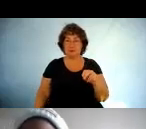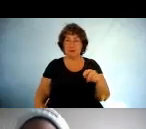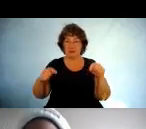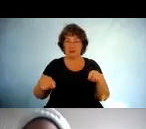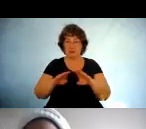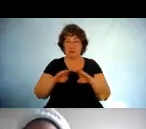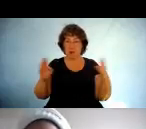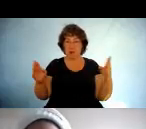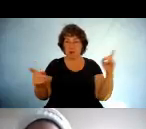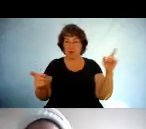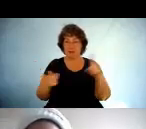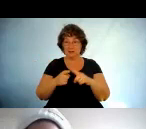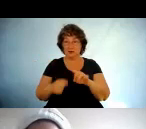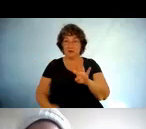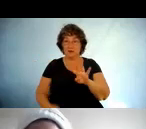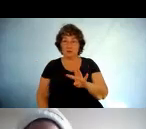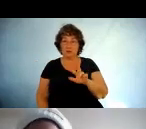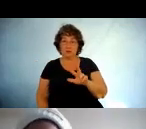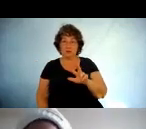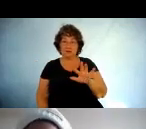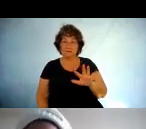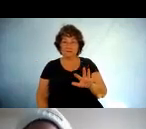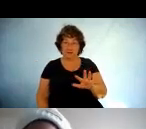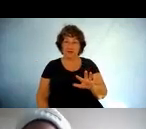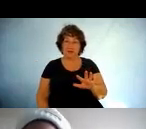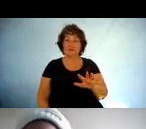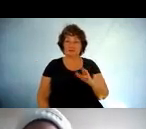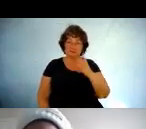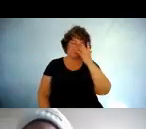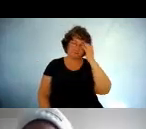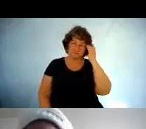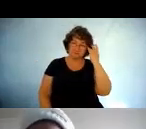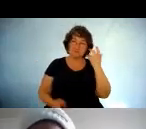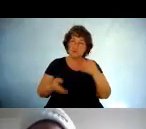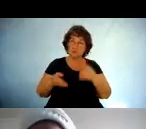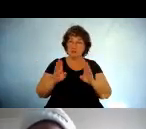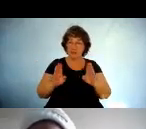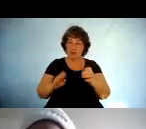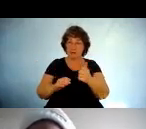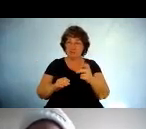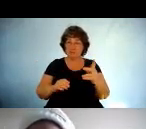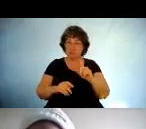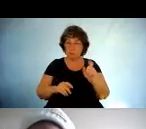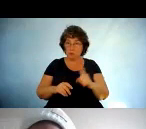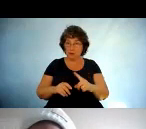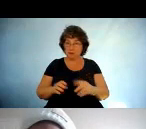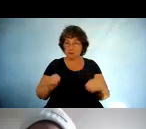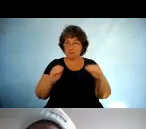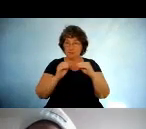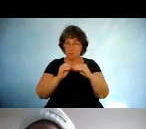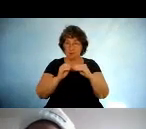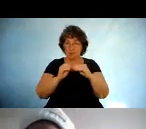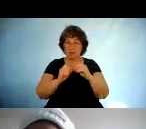about 4:35. So just to allow for a few more questions. So be sure to put them in the